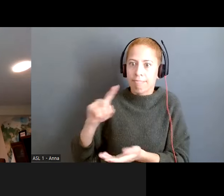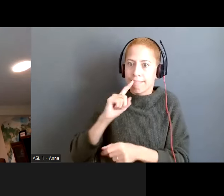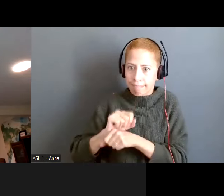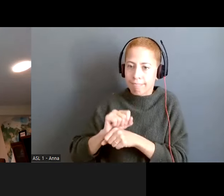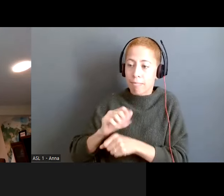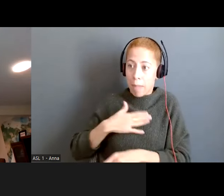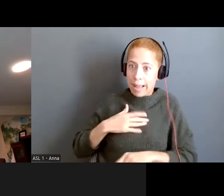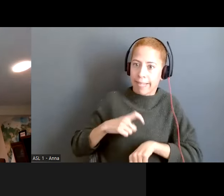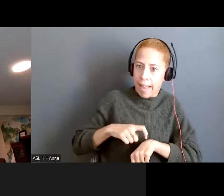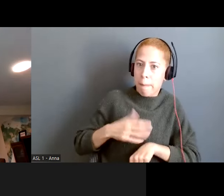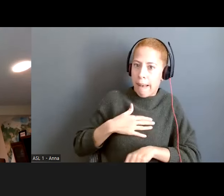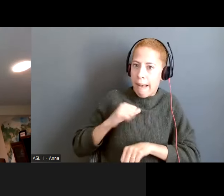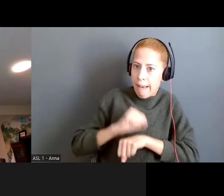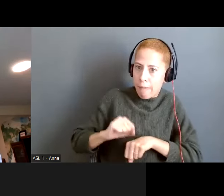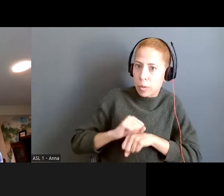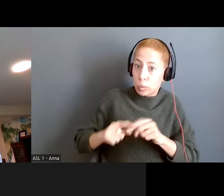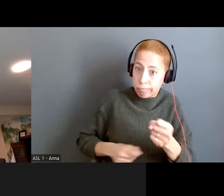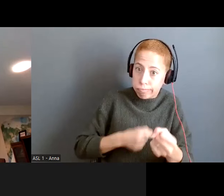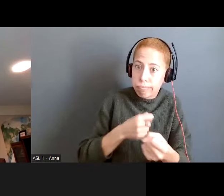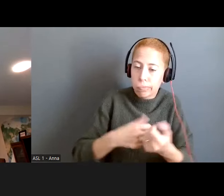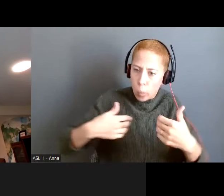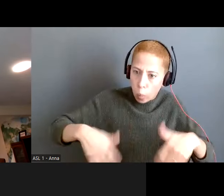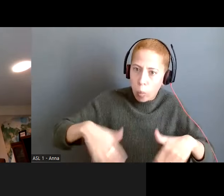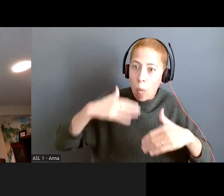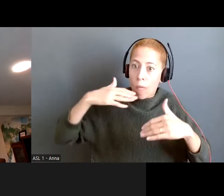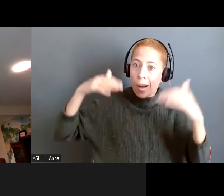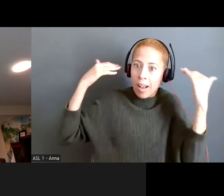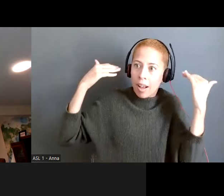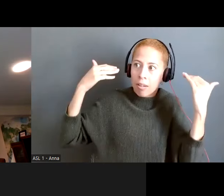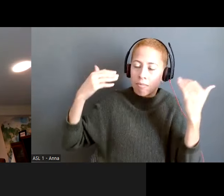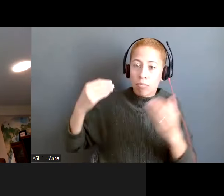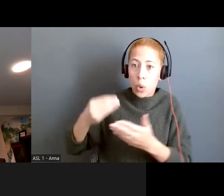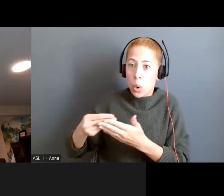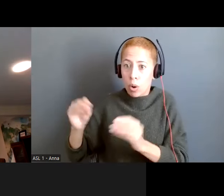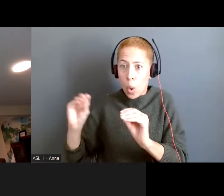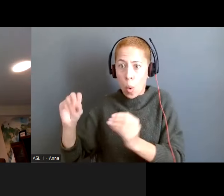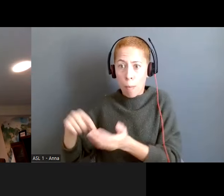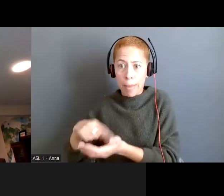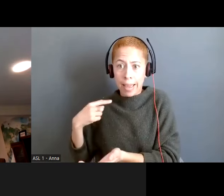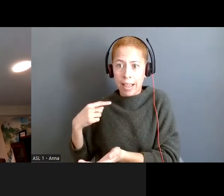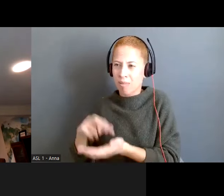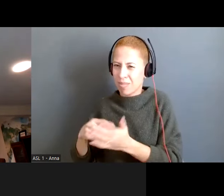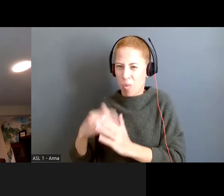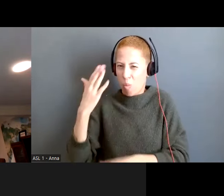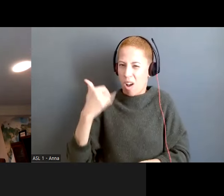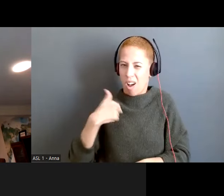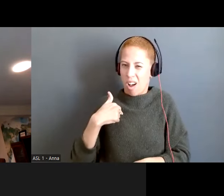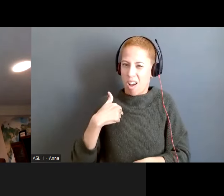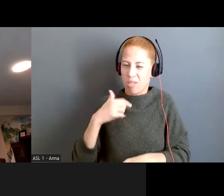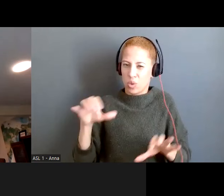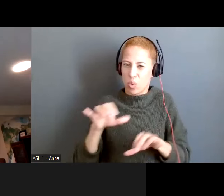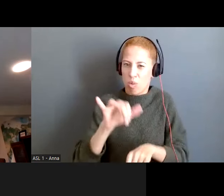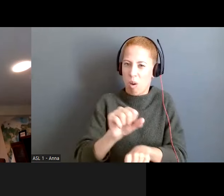and effort that is needed to support people with dementia, you know, people aren't going to go into that field. So having, you know, as Laura